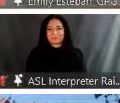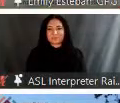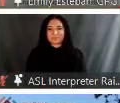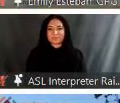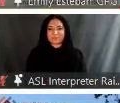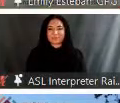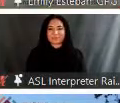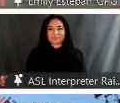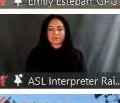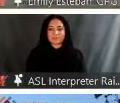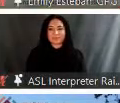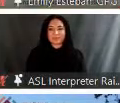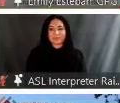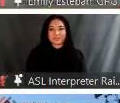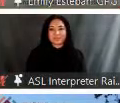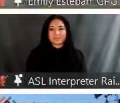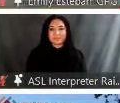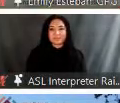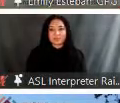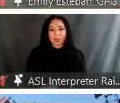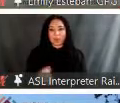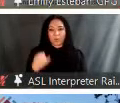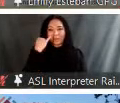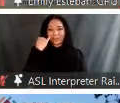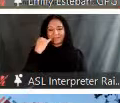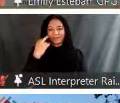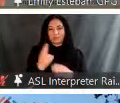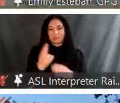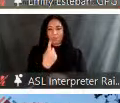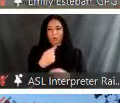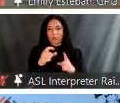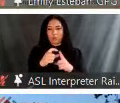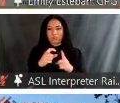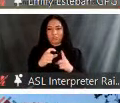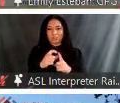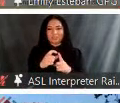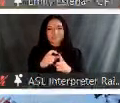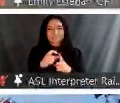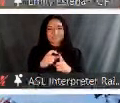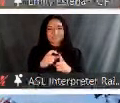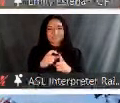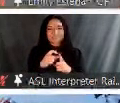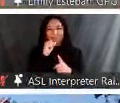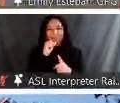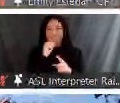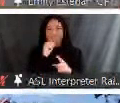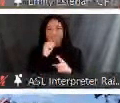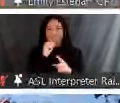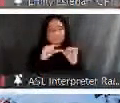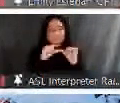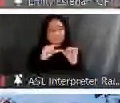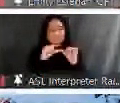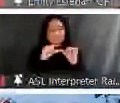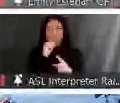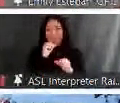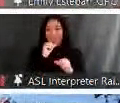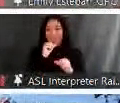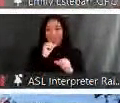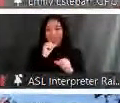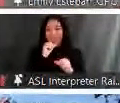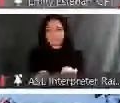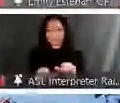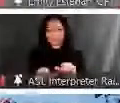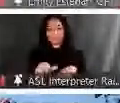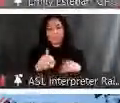If I was just to take one word, I would say it's very inconsistent. You have the early